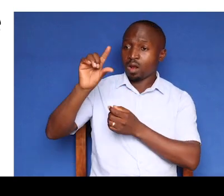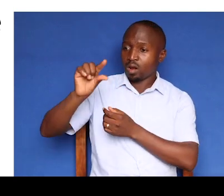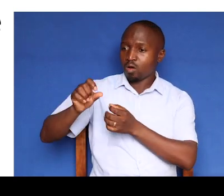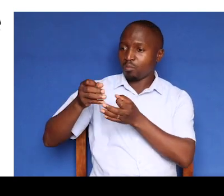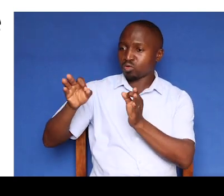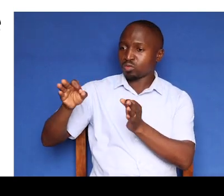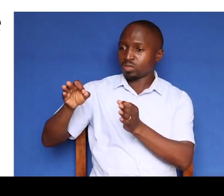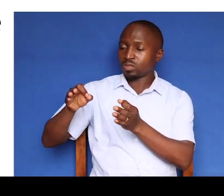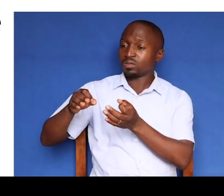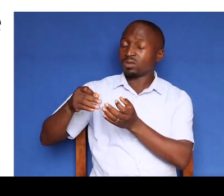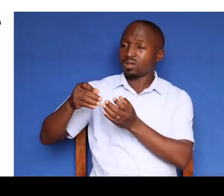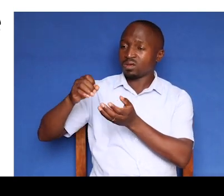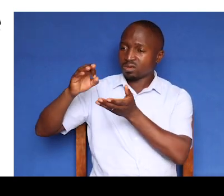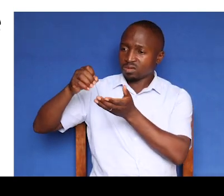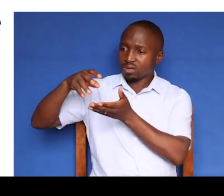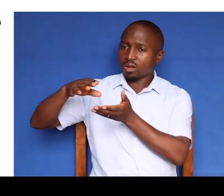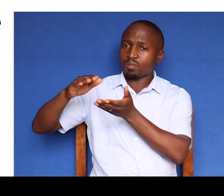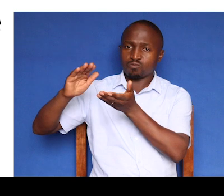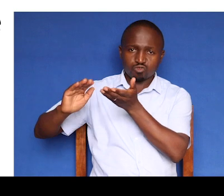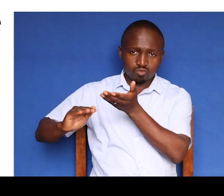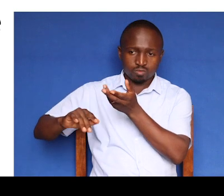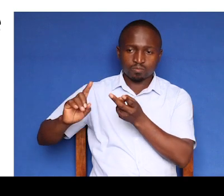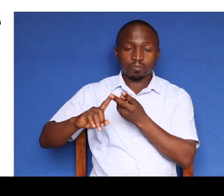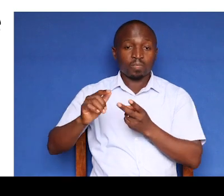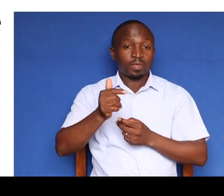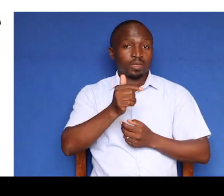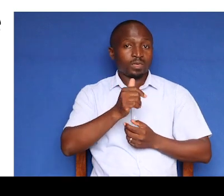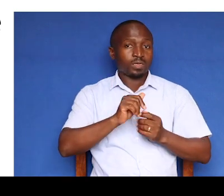while Sudan should specialize in making production of sisal.